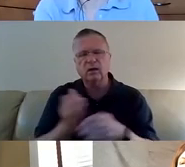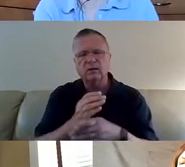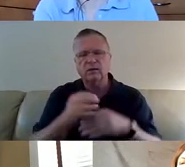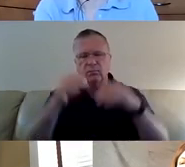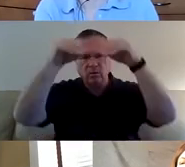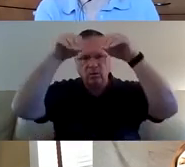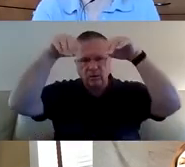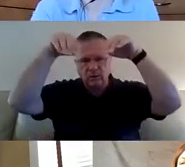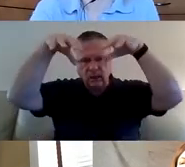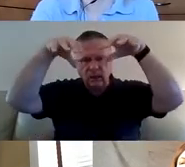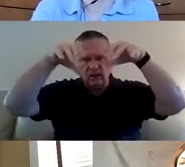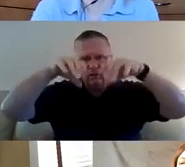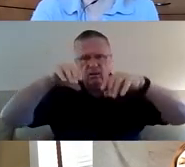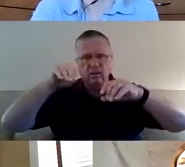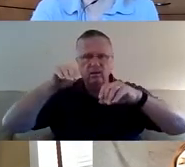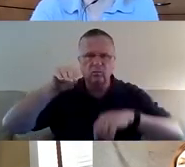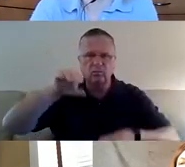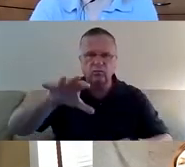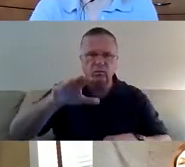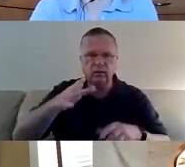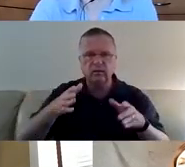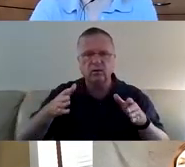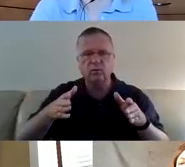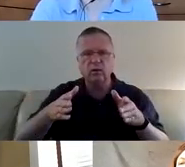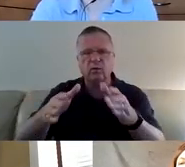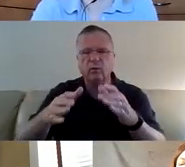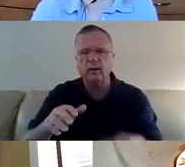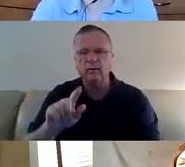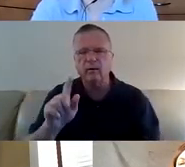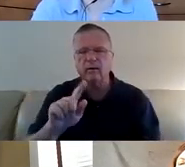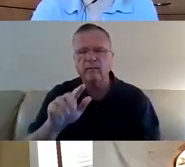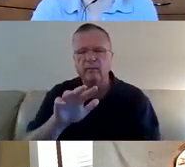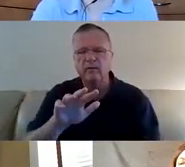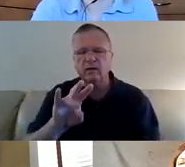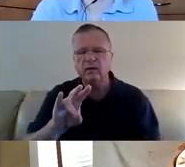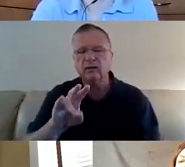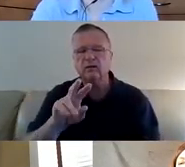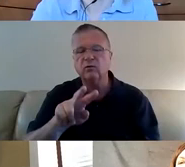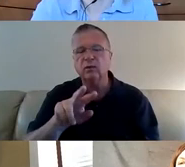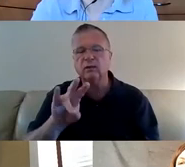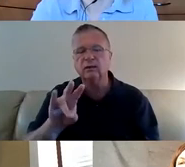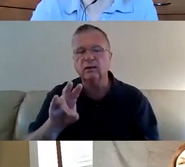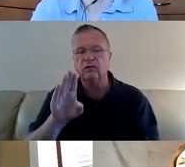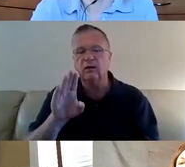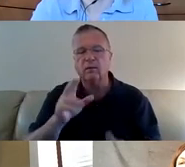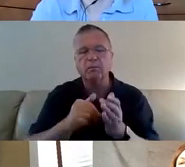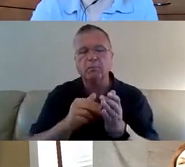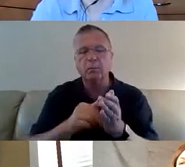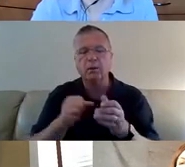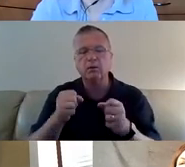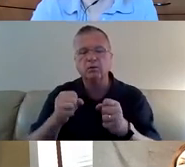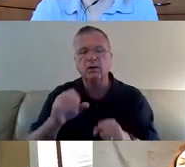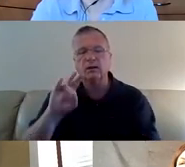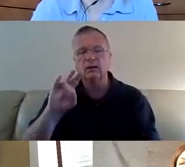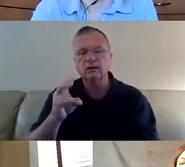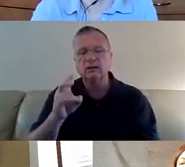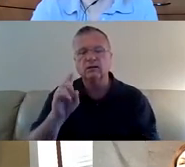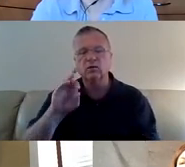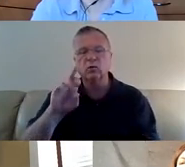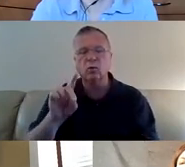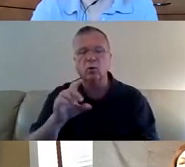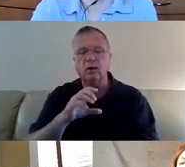the right-of-way at 5227 Butler Street, 10th Ward, 7th Council District. Bill